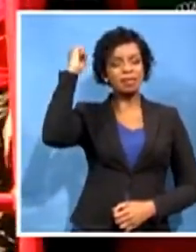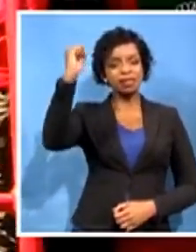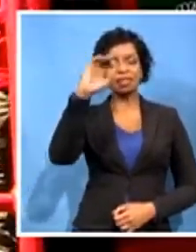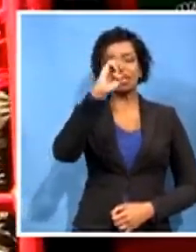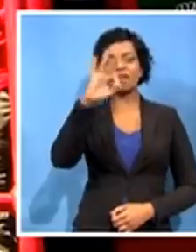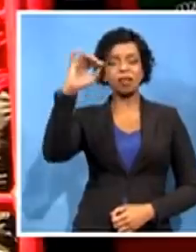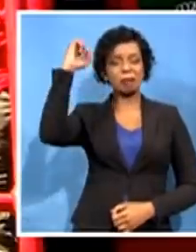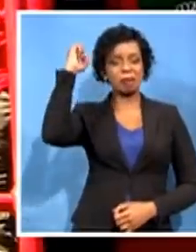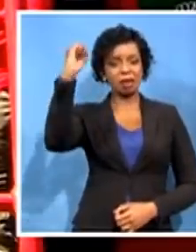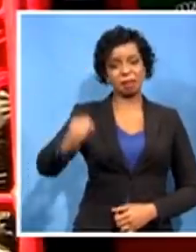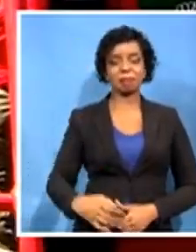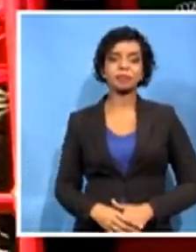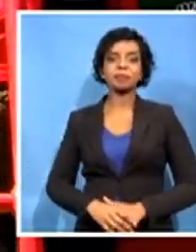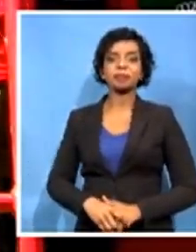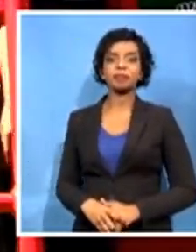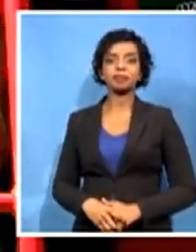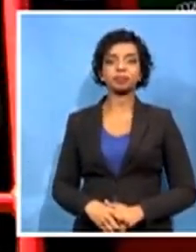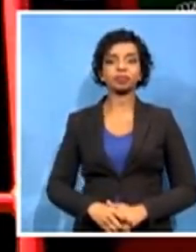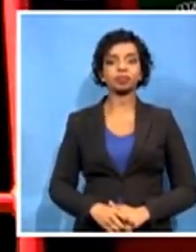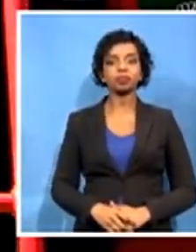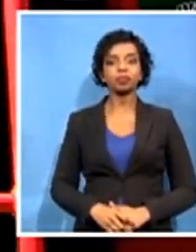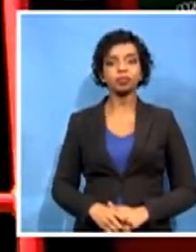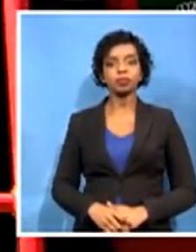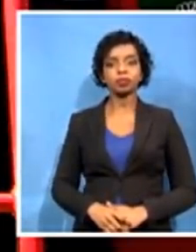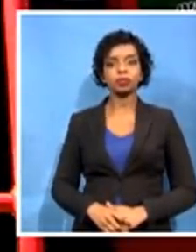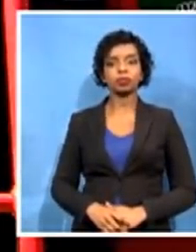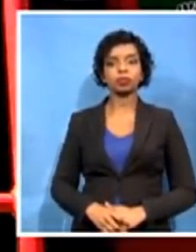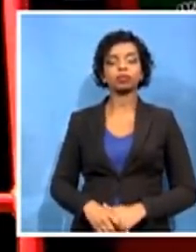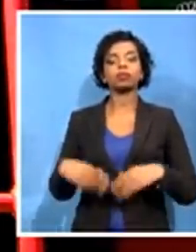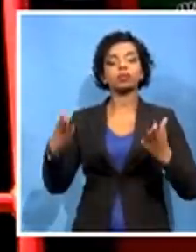We've got Commissar Nazir Paulson.